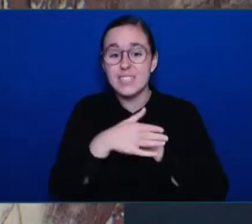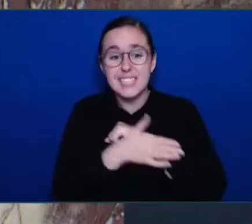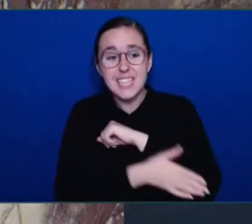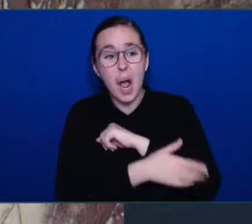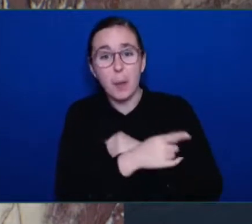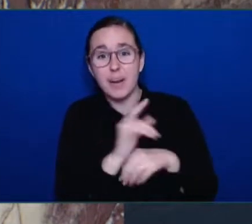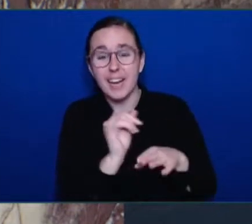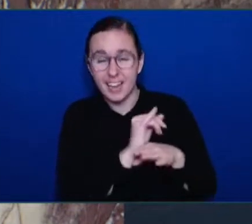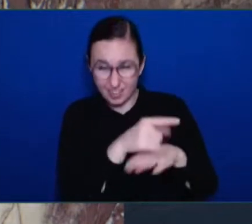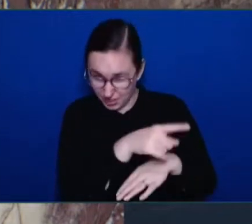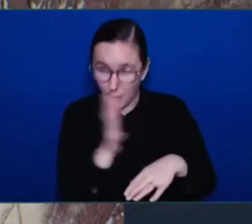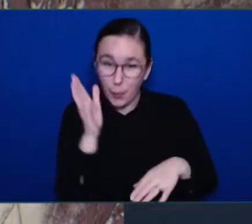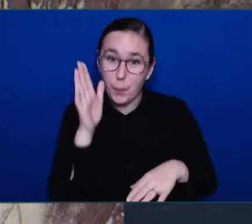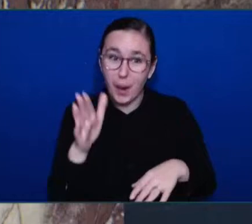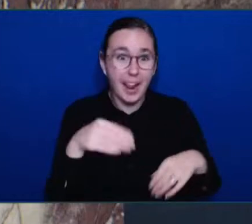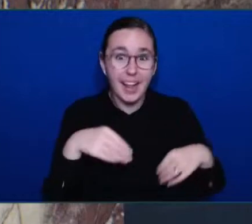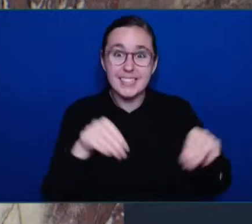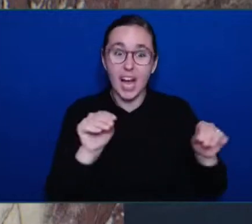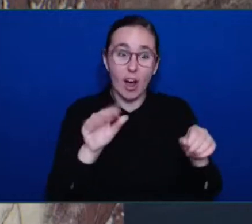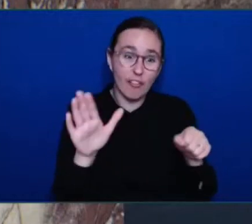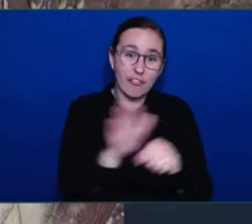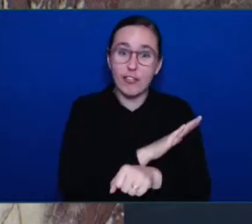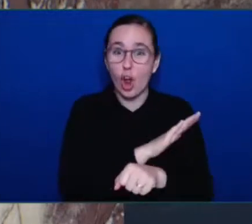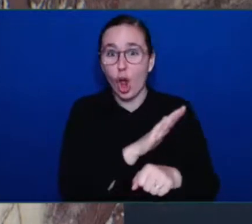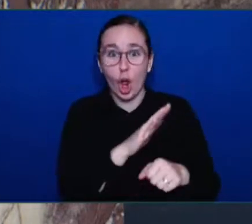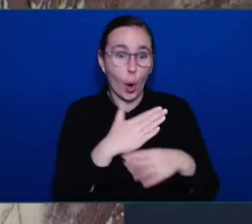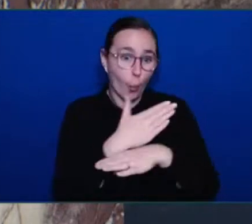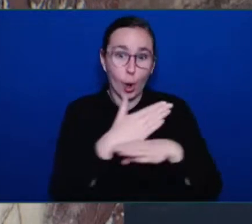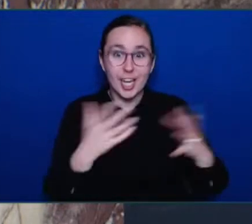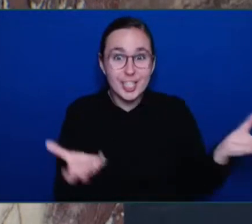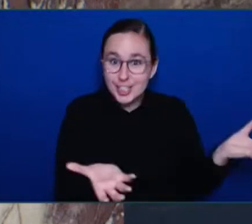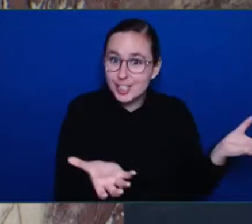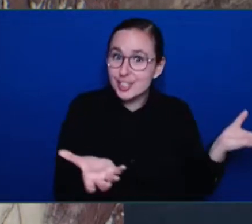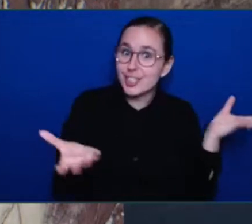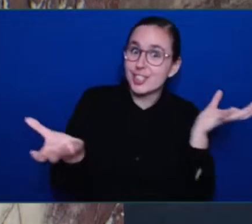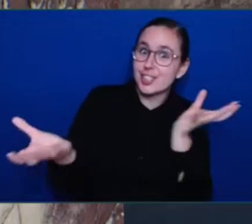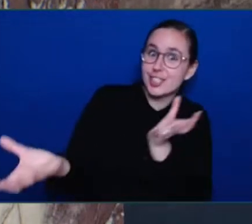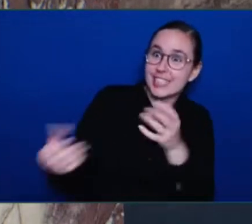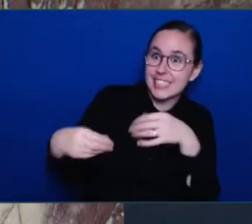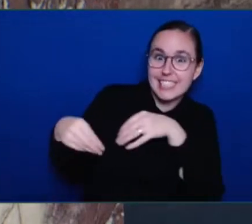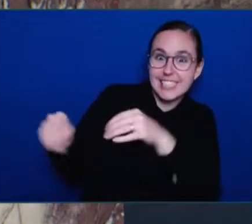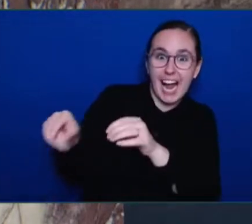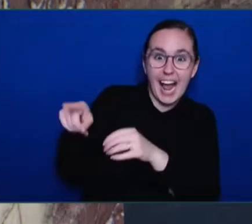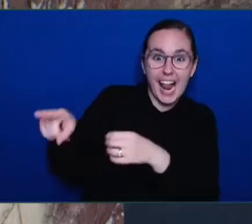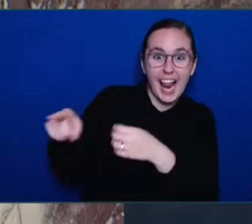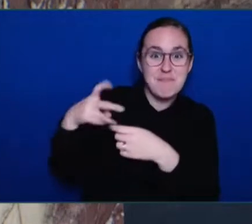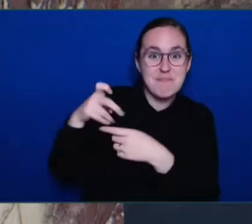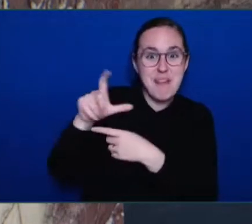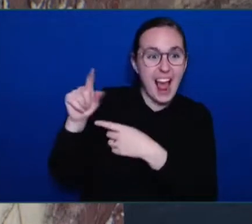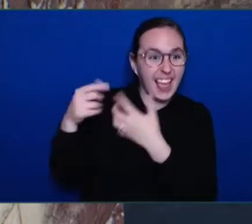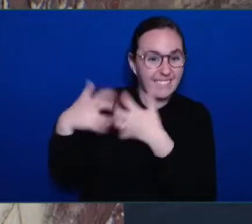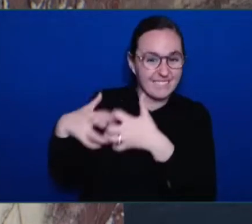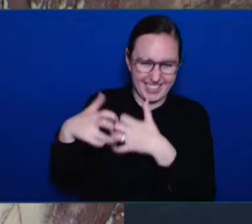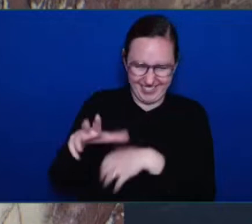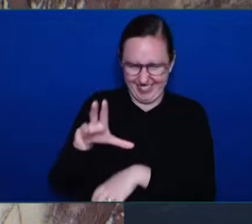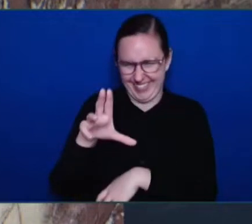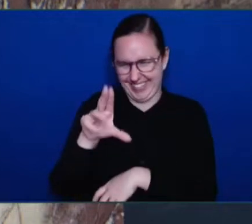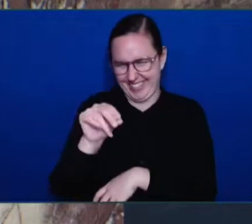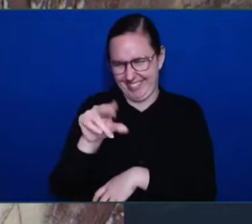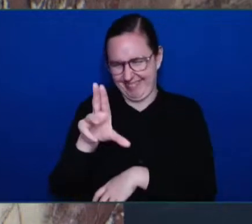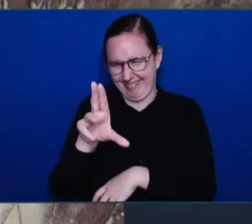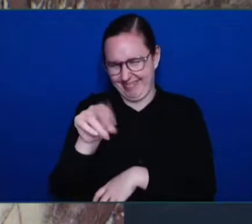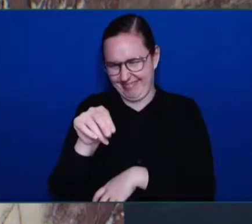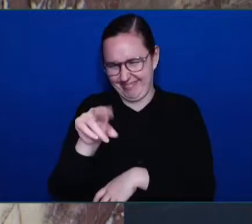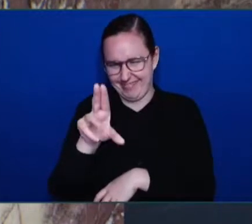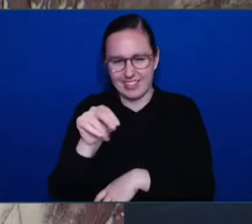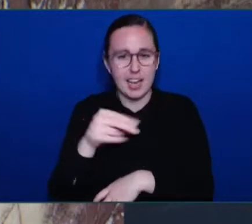I believe that the pellet industry is one that we need in this province. It is using up, it's reducing waste in the forest industry, which